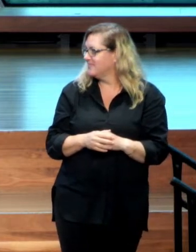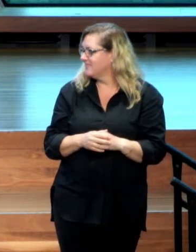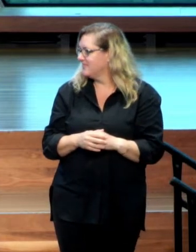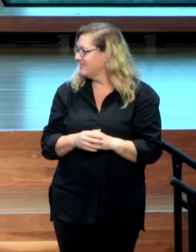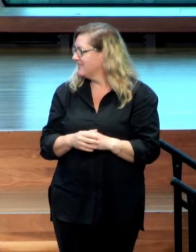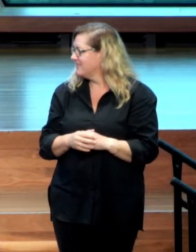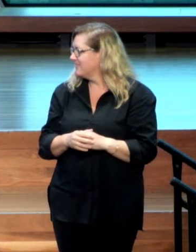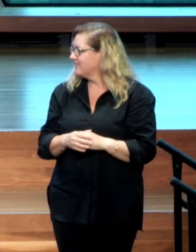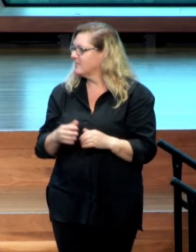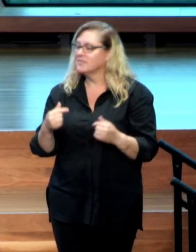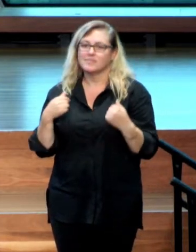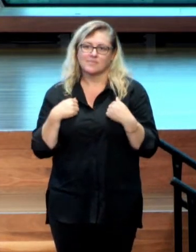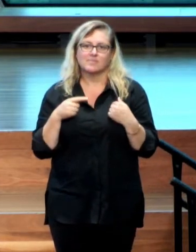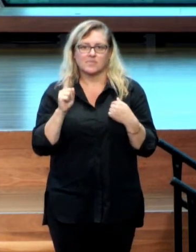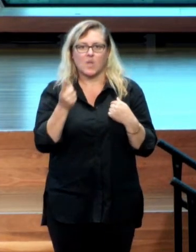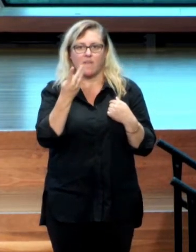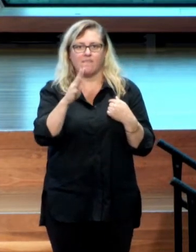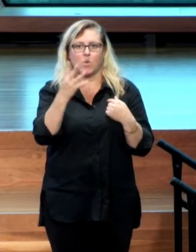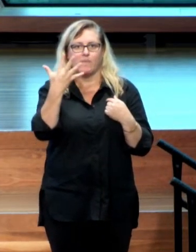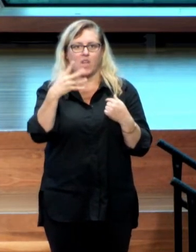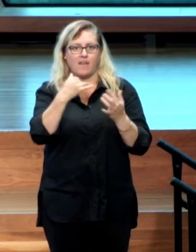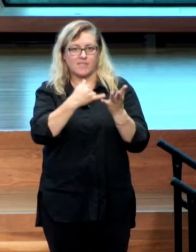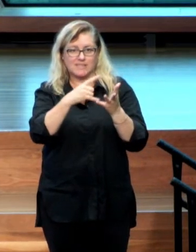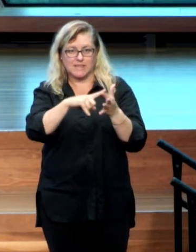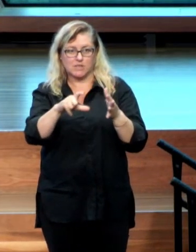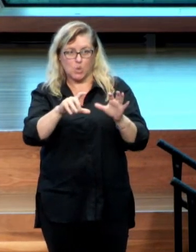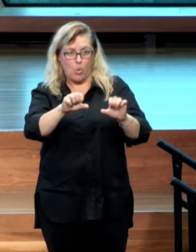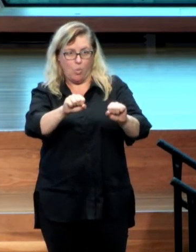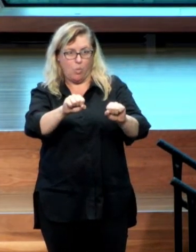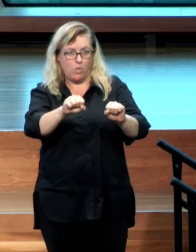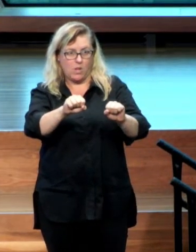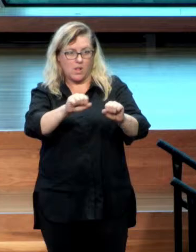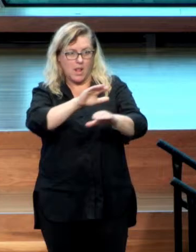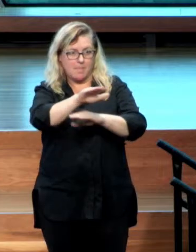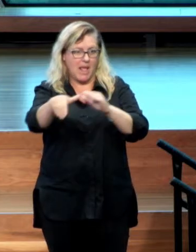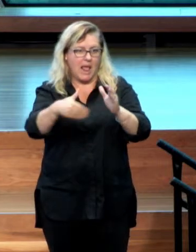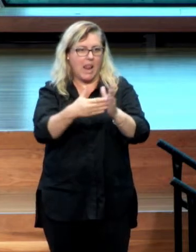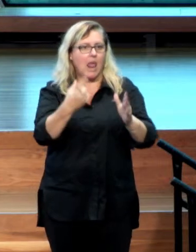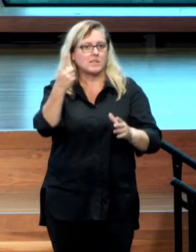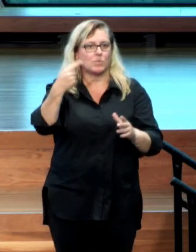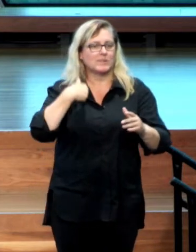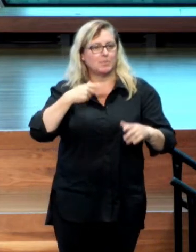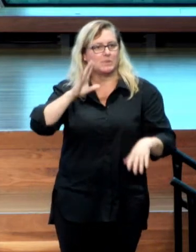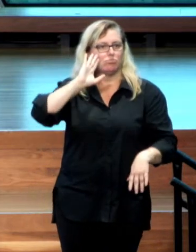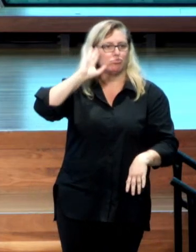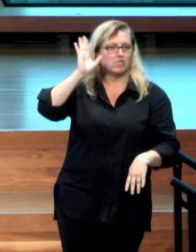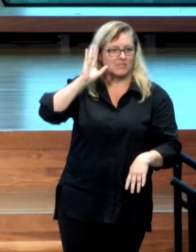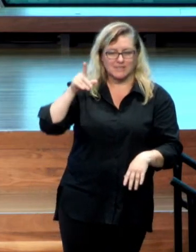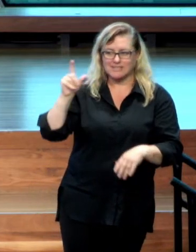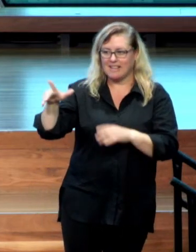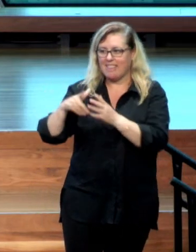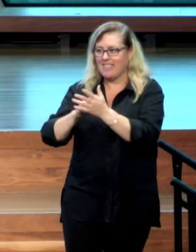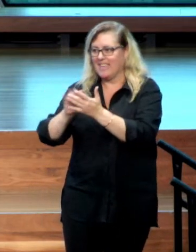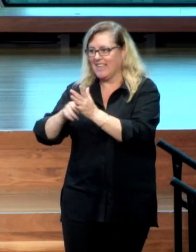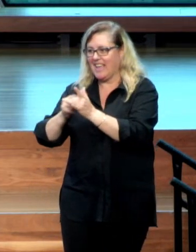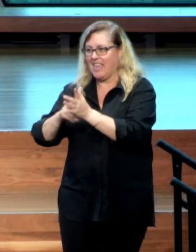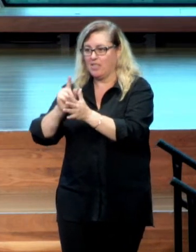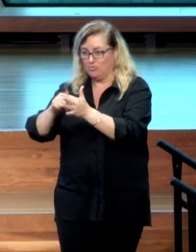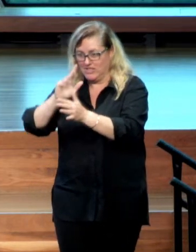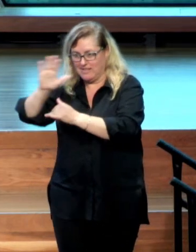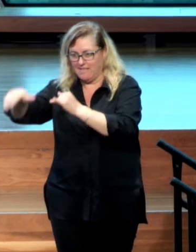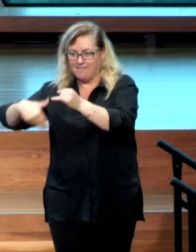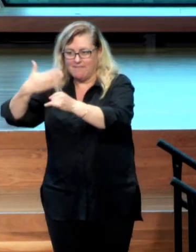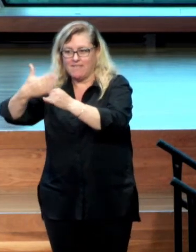I'm going to hold the suspense for 45 seconds, because this is the last one that I'm presenting, and then the awesome Catherine is presenting the final